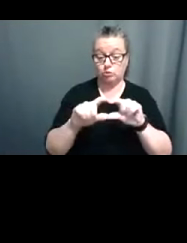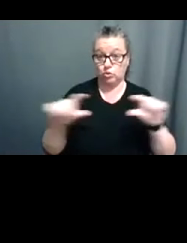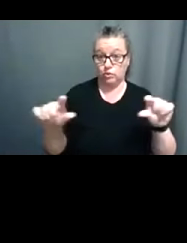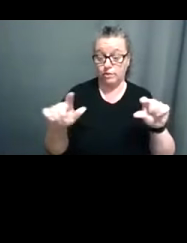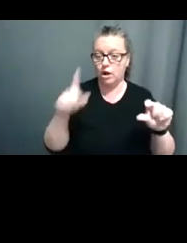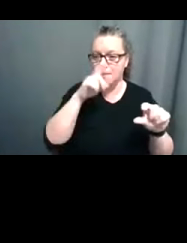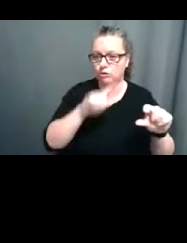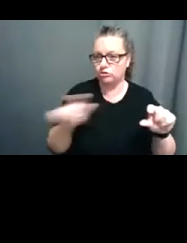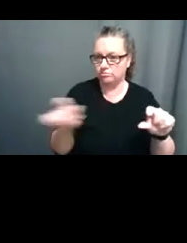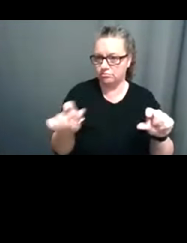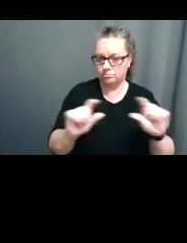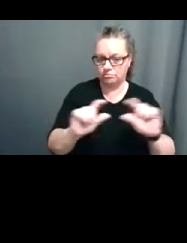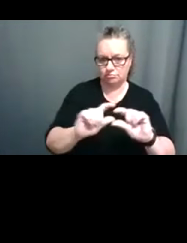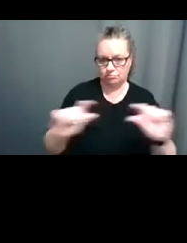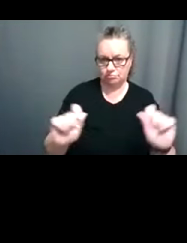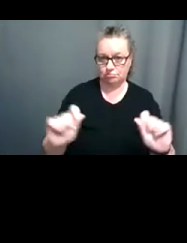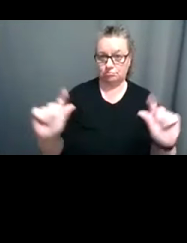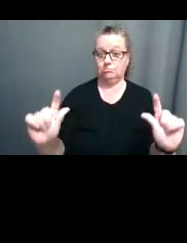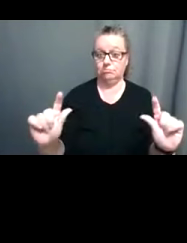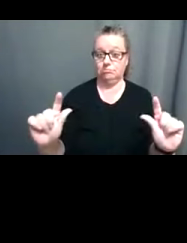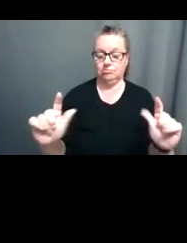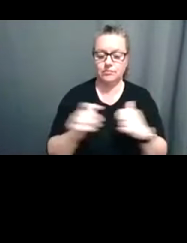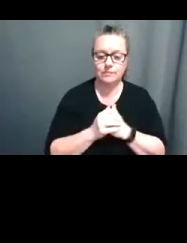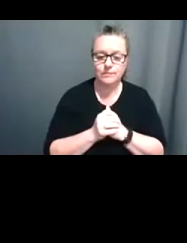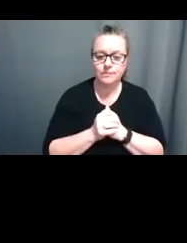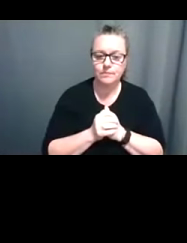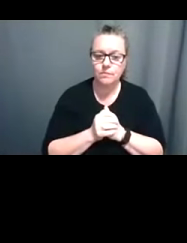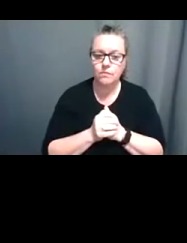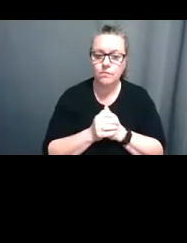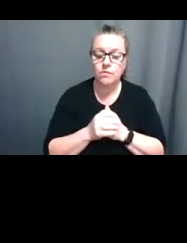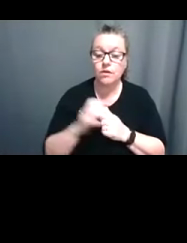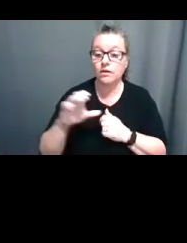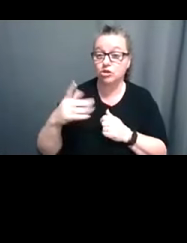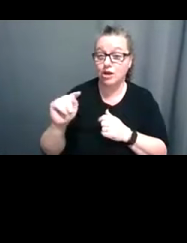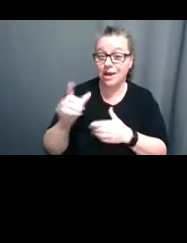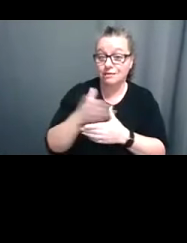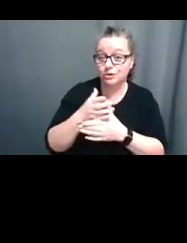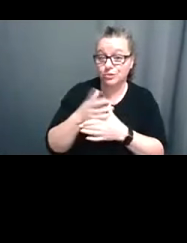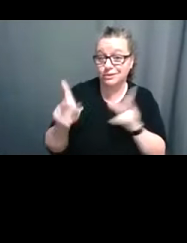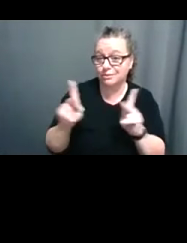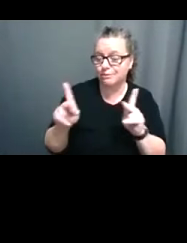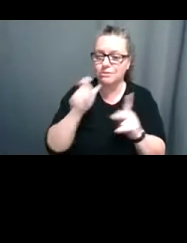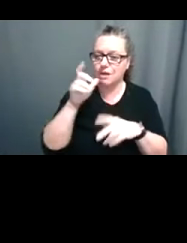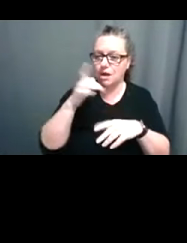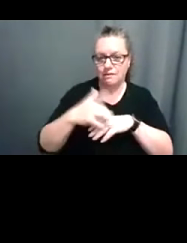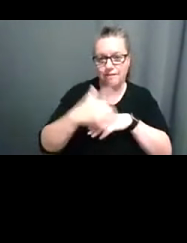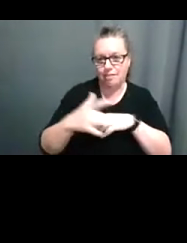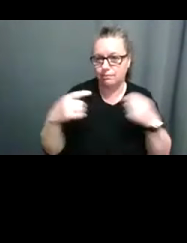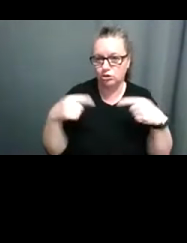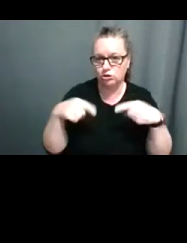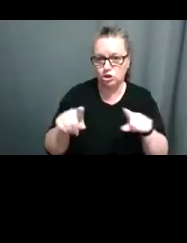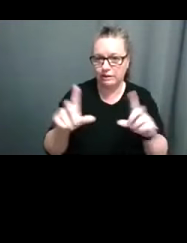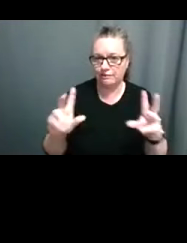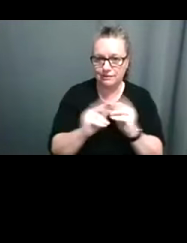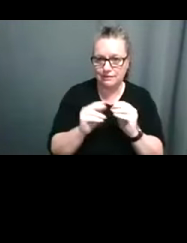your mouse towards the bottom of the screen, the toolbar will appear. Chat between participants is not available during this session,